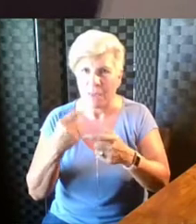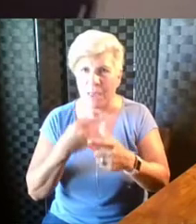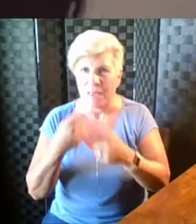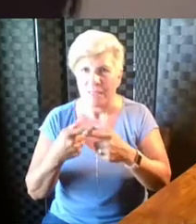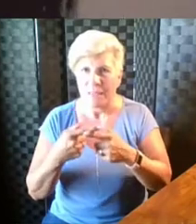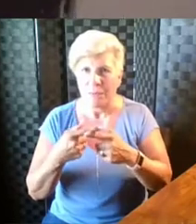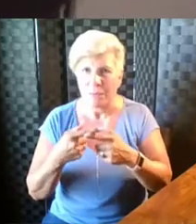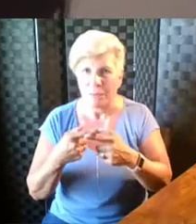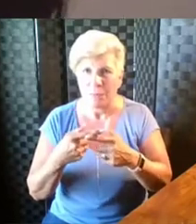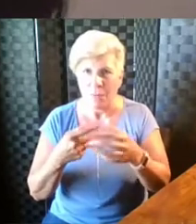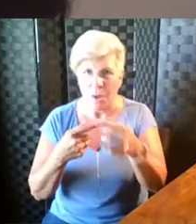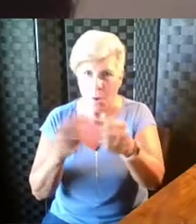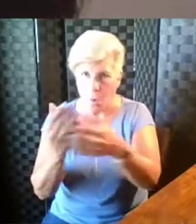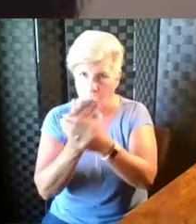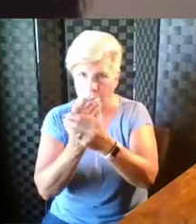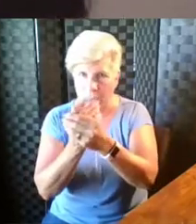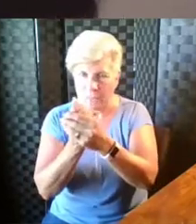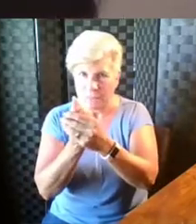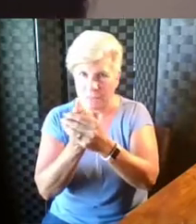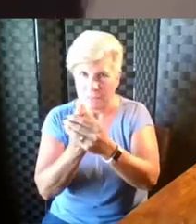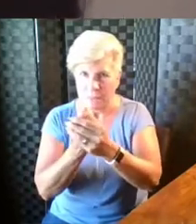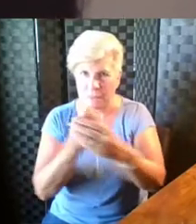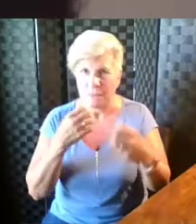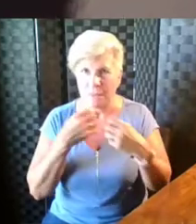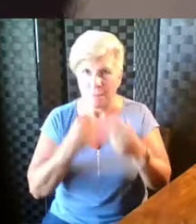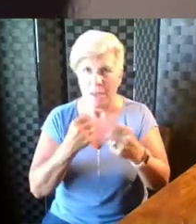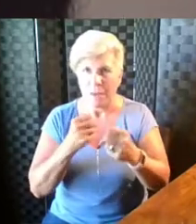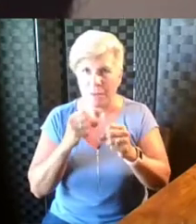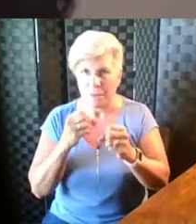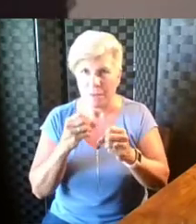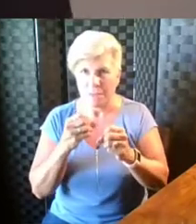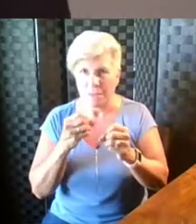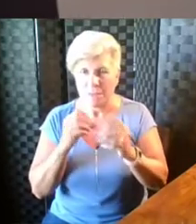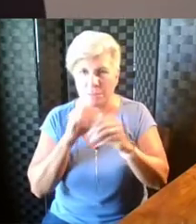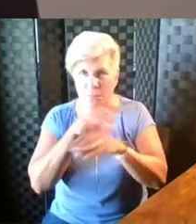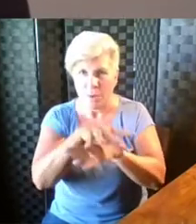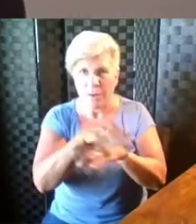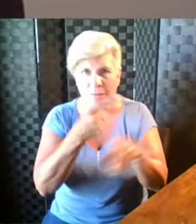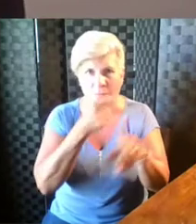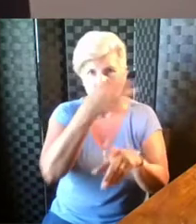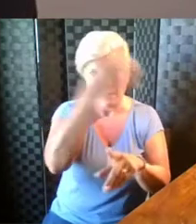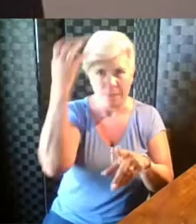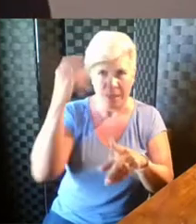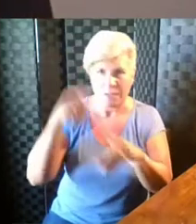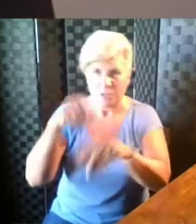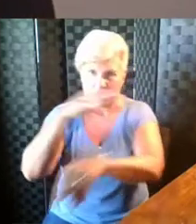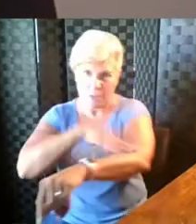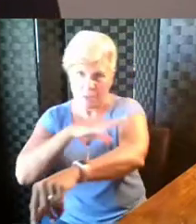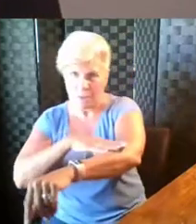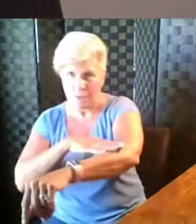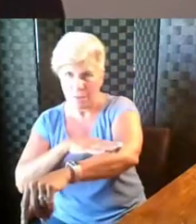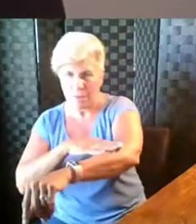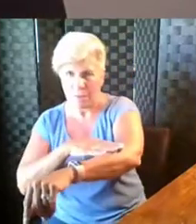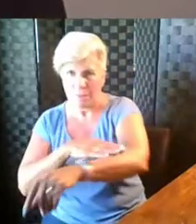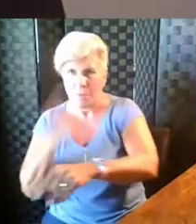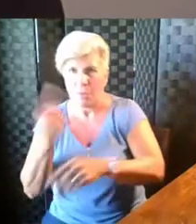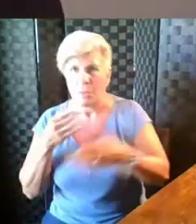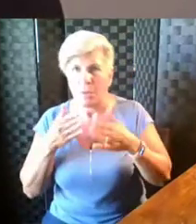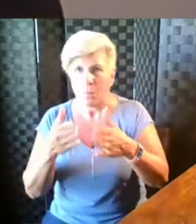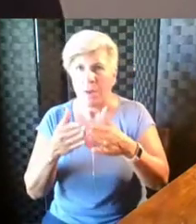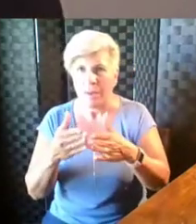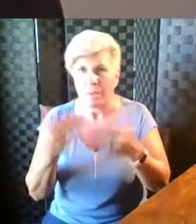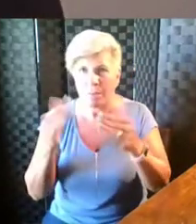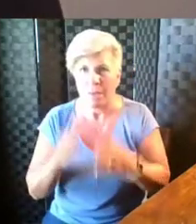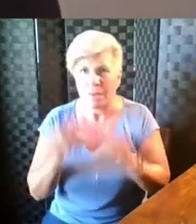when we hold hands, the power gets distributed from the power pack to the gauntlet, and that is the only way the player is